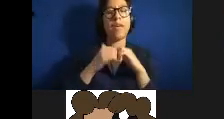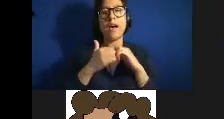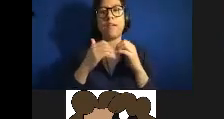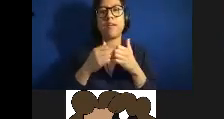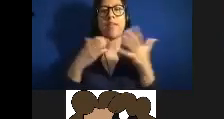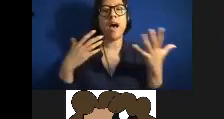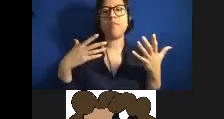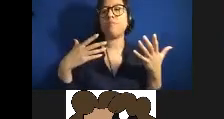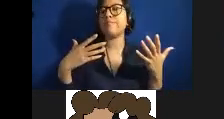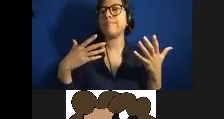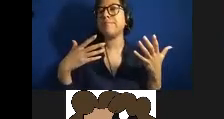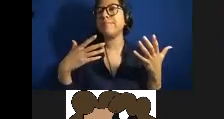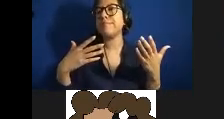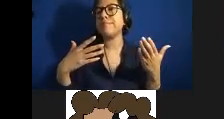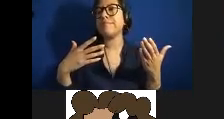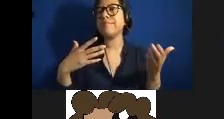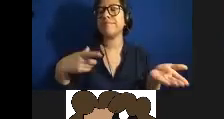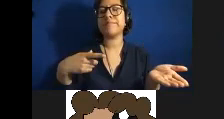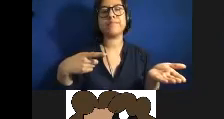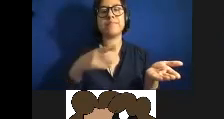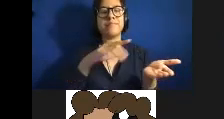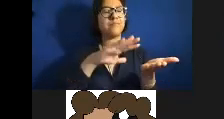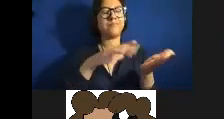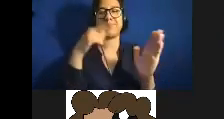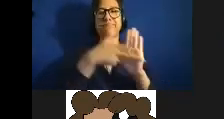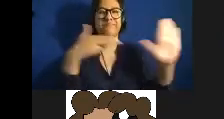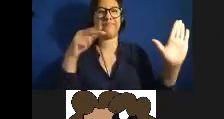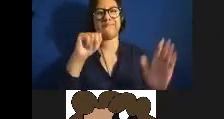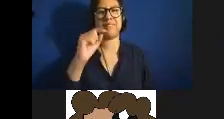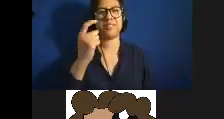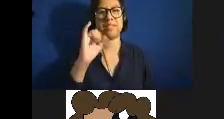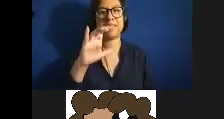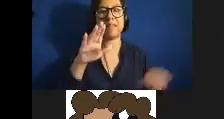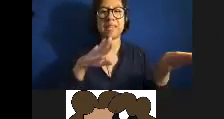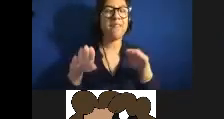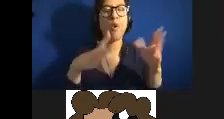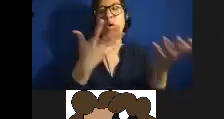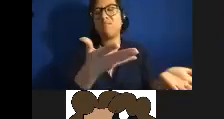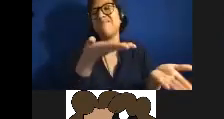i.e. rendering them disposable or toxic behavior? Thank you, Johnny.